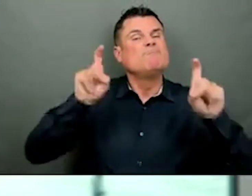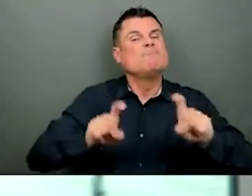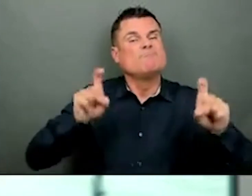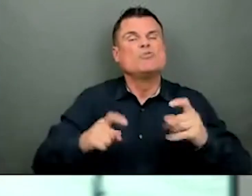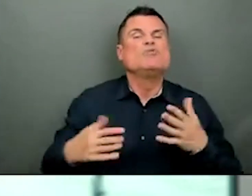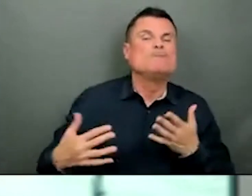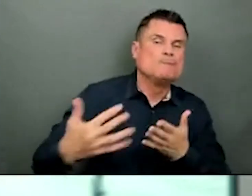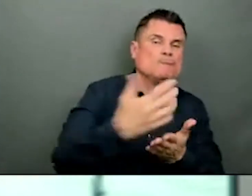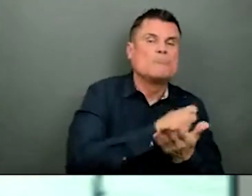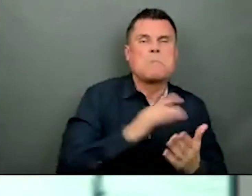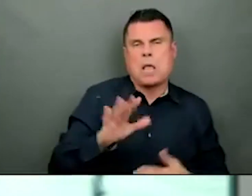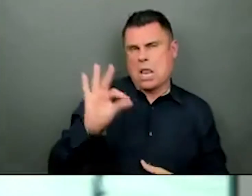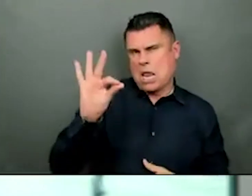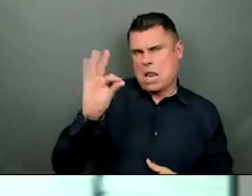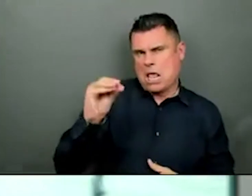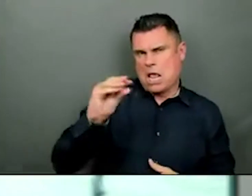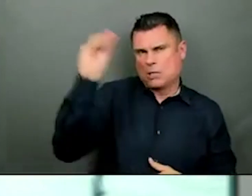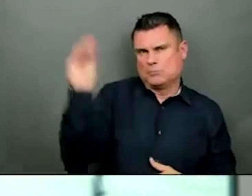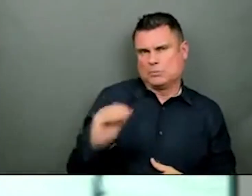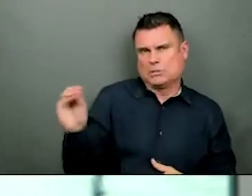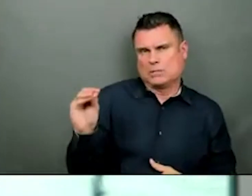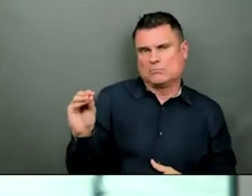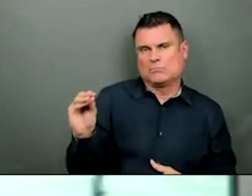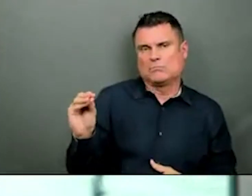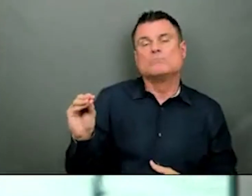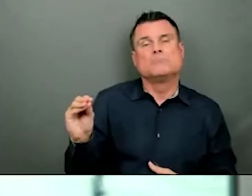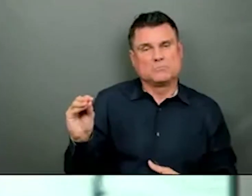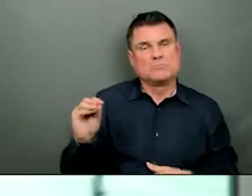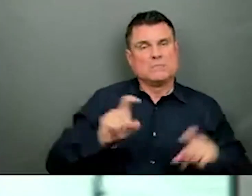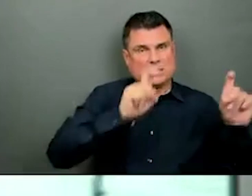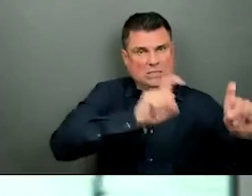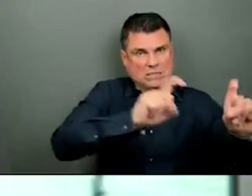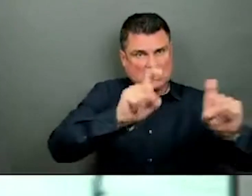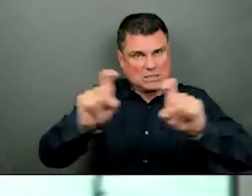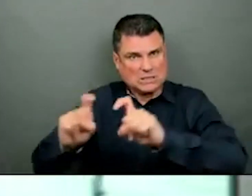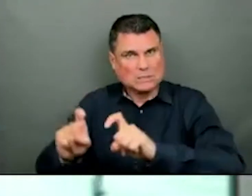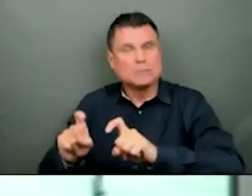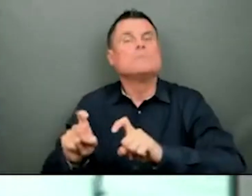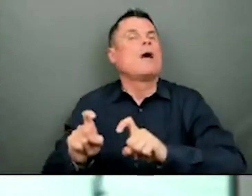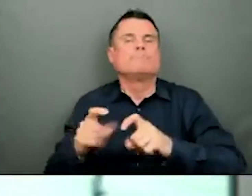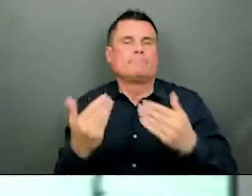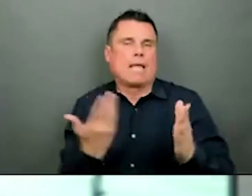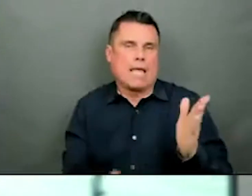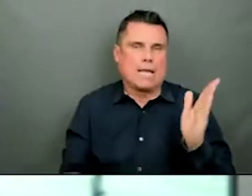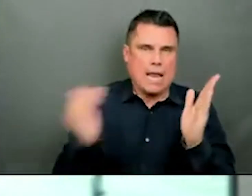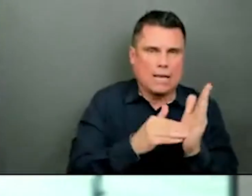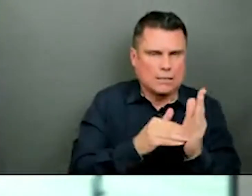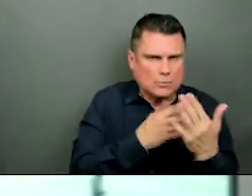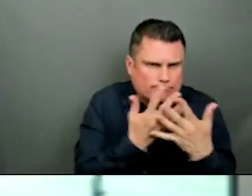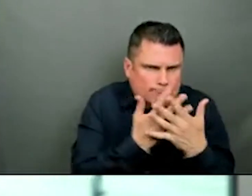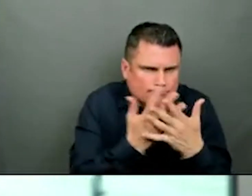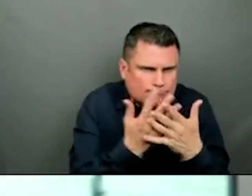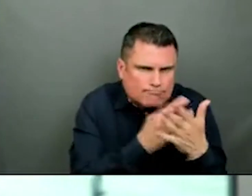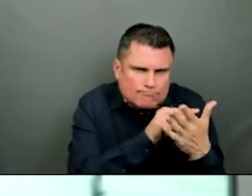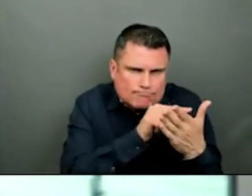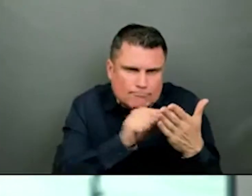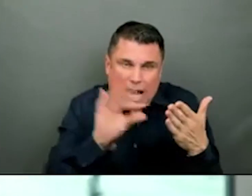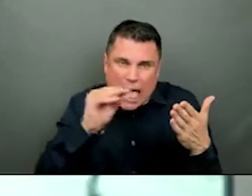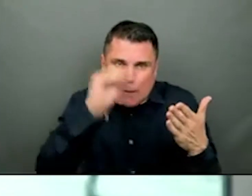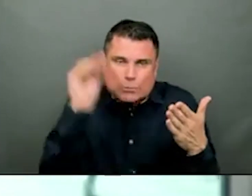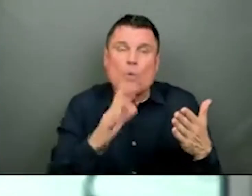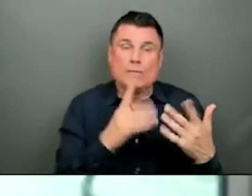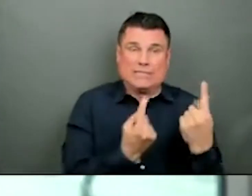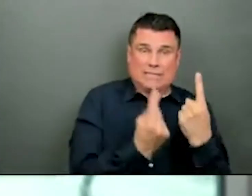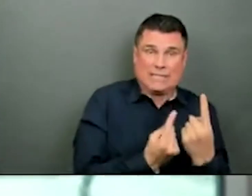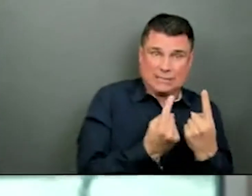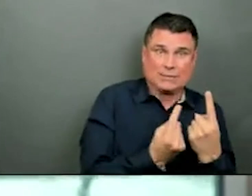specific marker, and then we do the whole genome sequencing to see which specific variant it is. So what we know